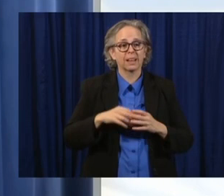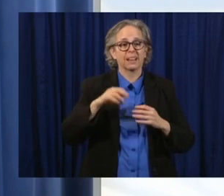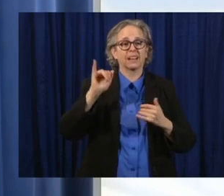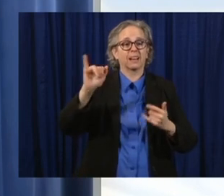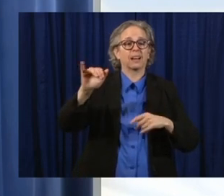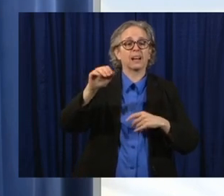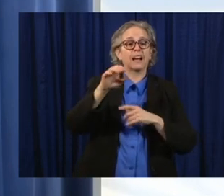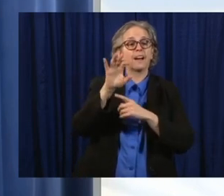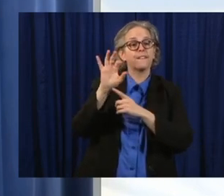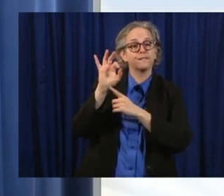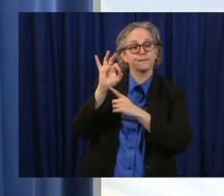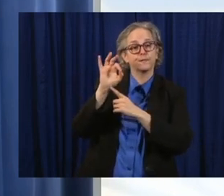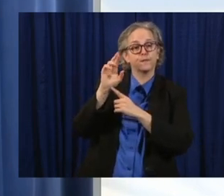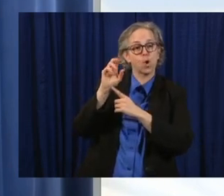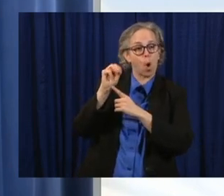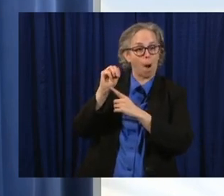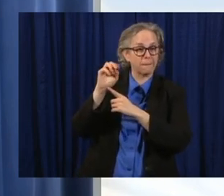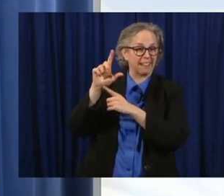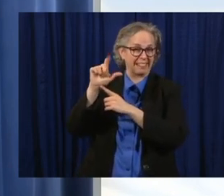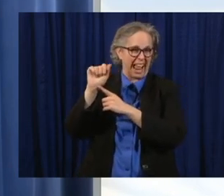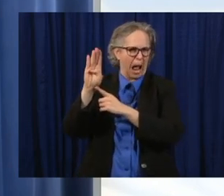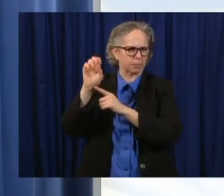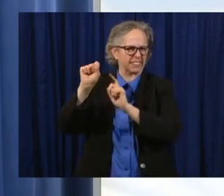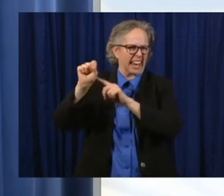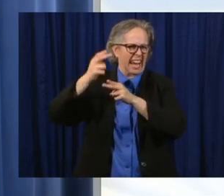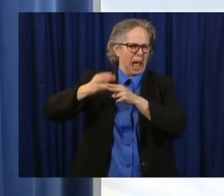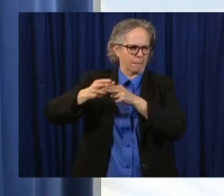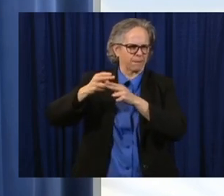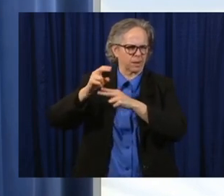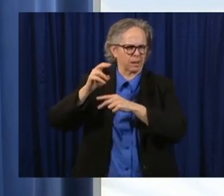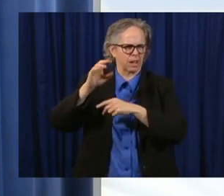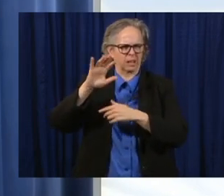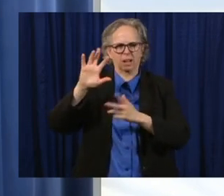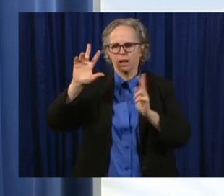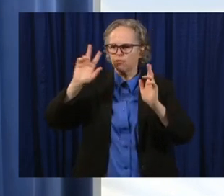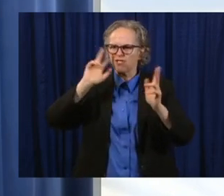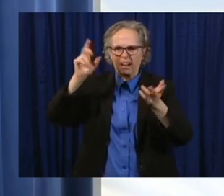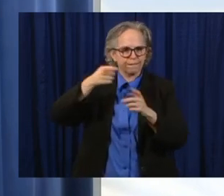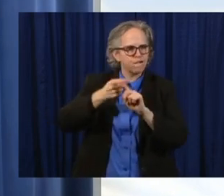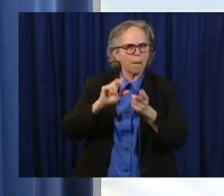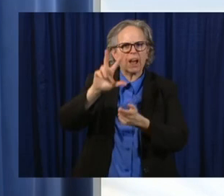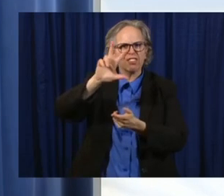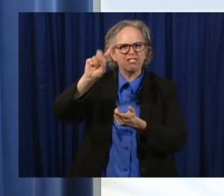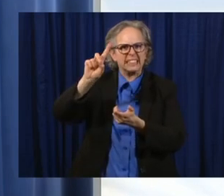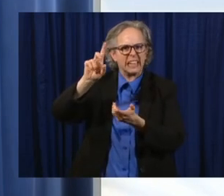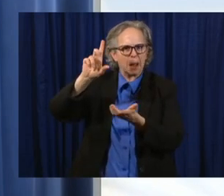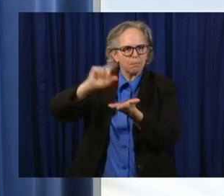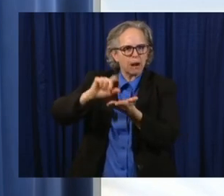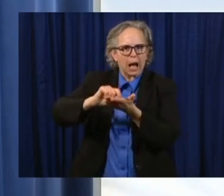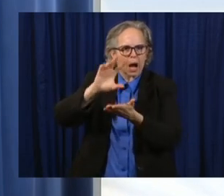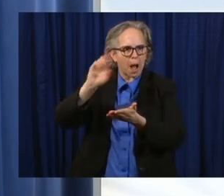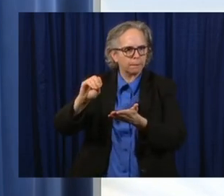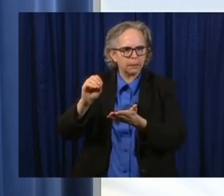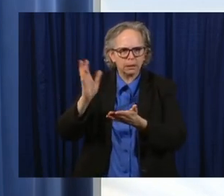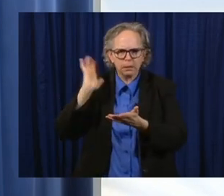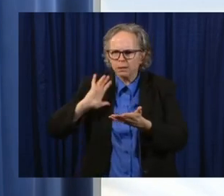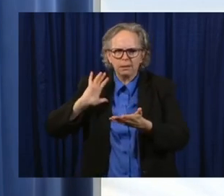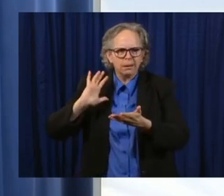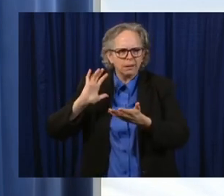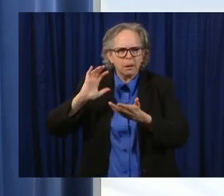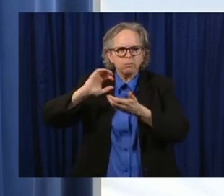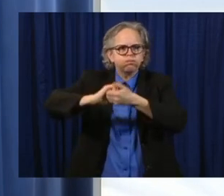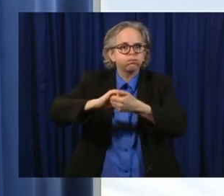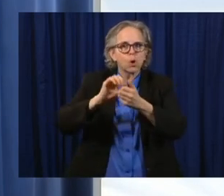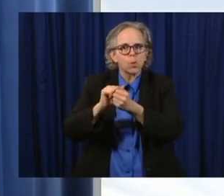Toledo. Formlabs was the original production partner of Ohio State and Battelle for swabs. However, given our significant